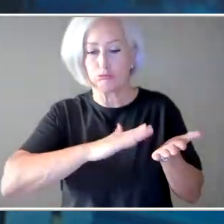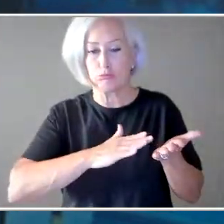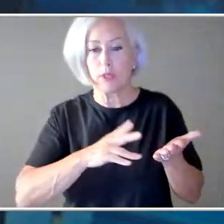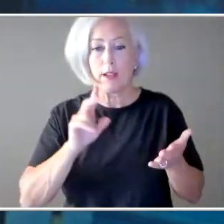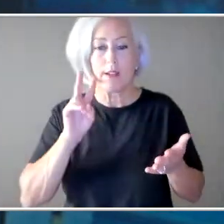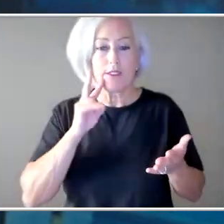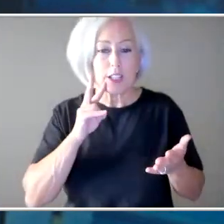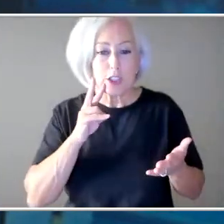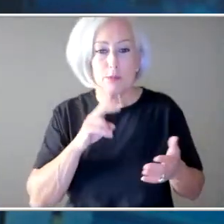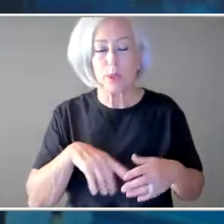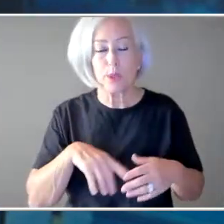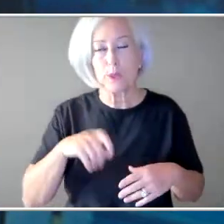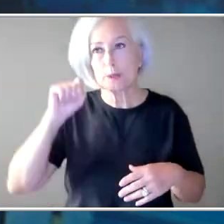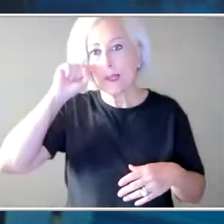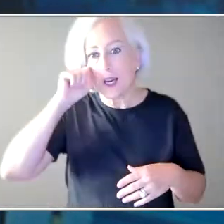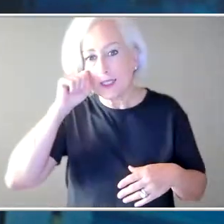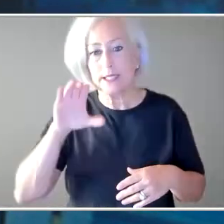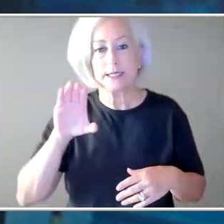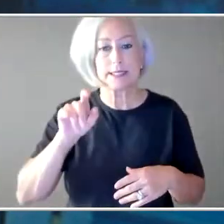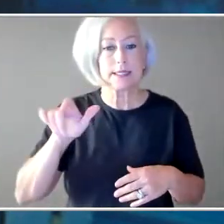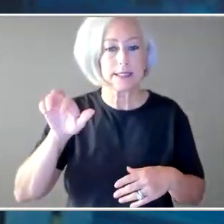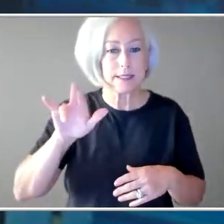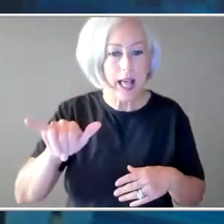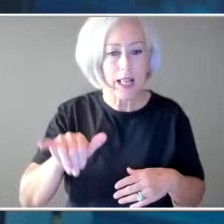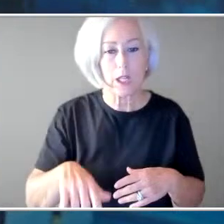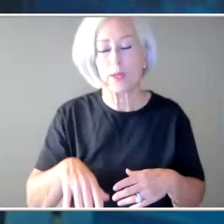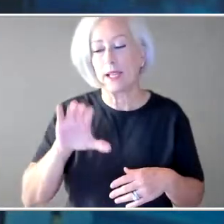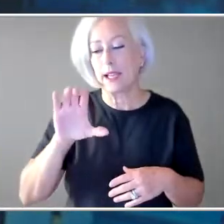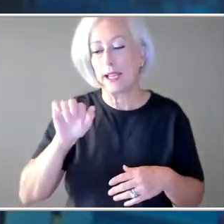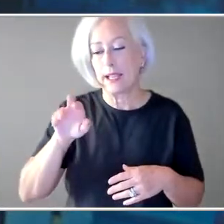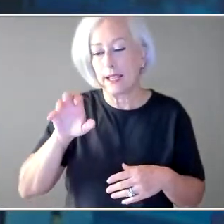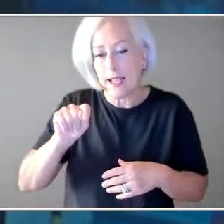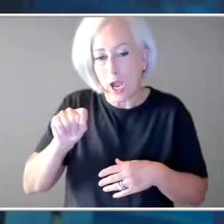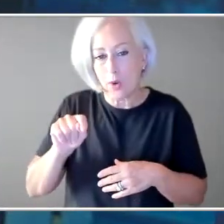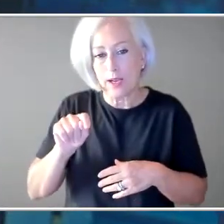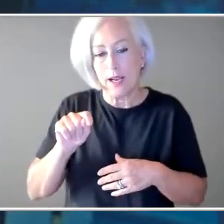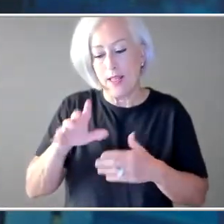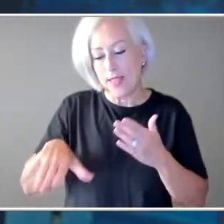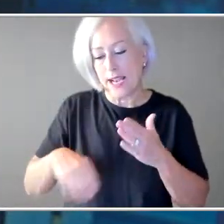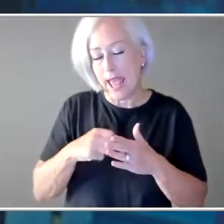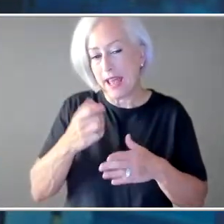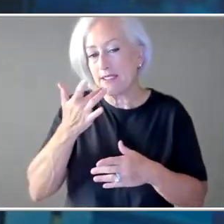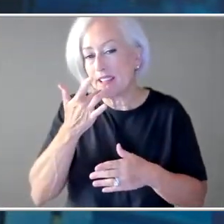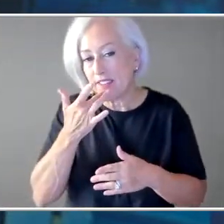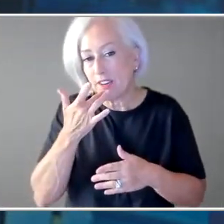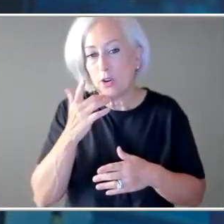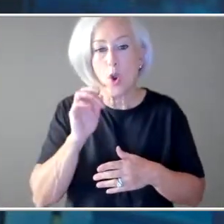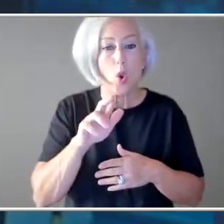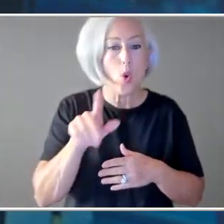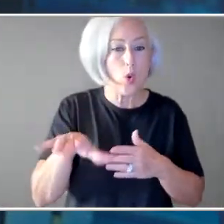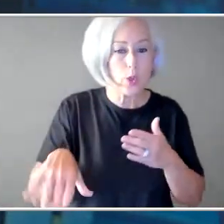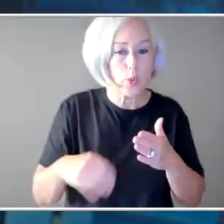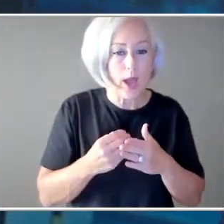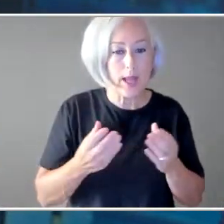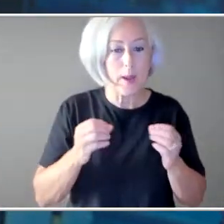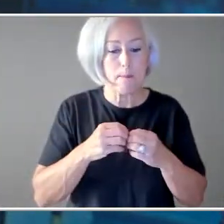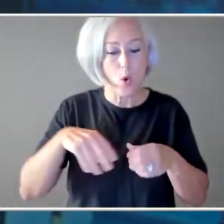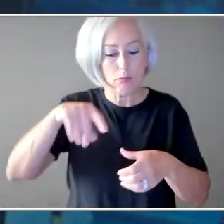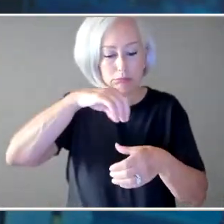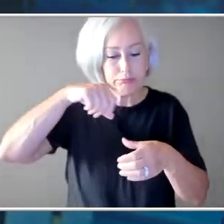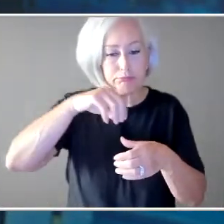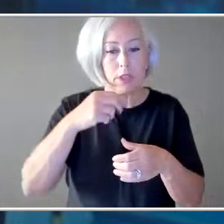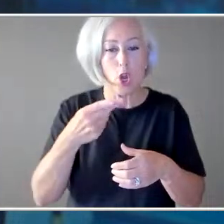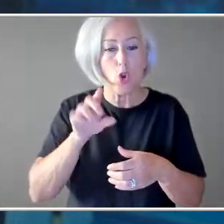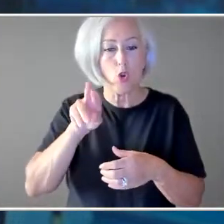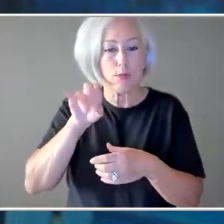celery and carrots and things like that, and just add a little flavor. Or maybe you go a little farther and you add some more herbs to your cooking. And